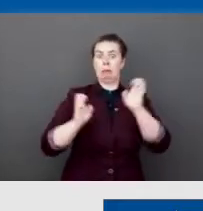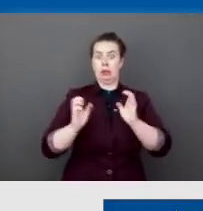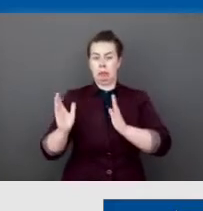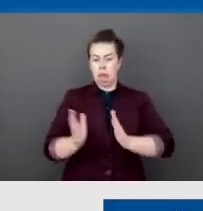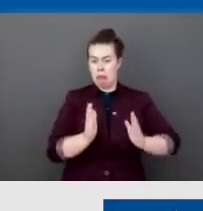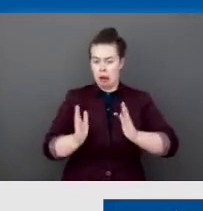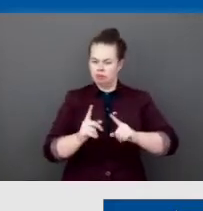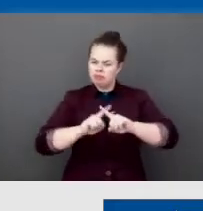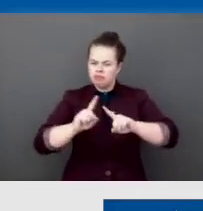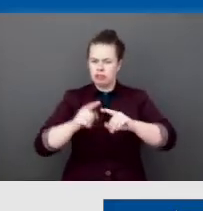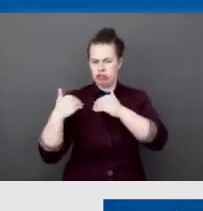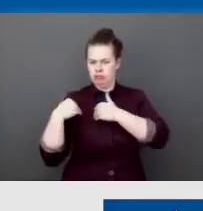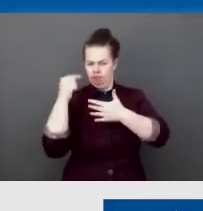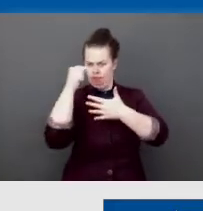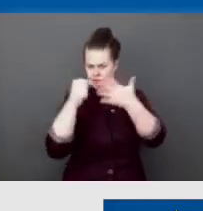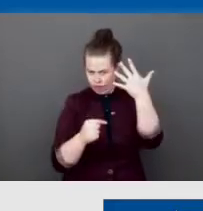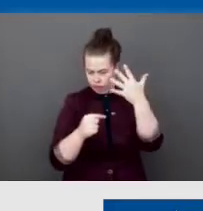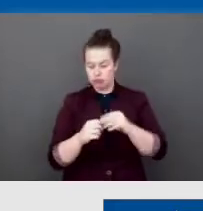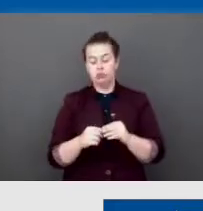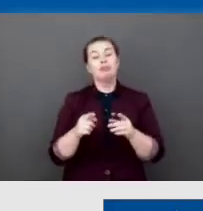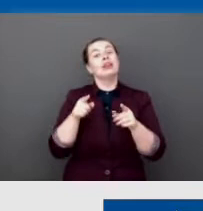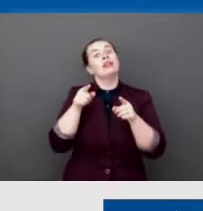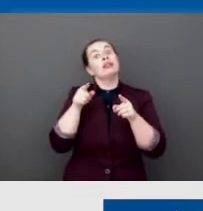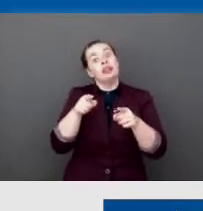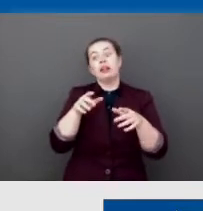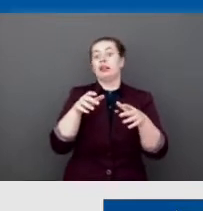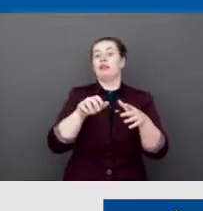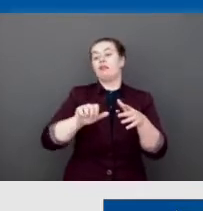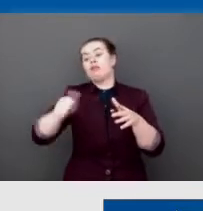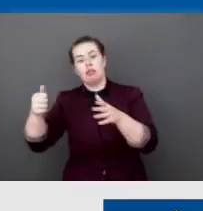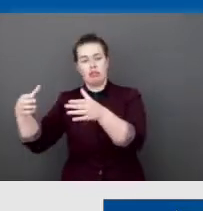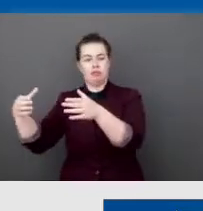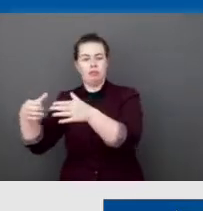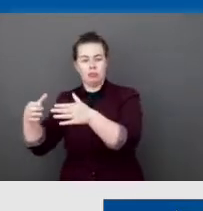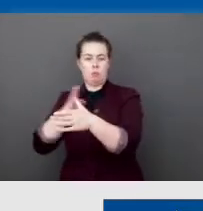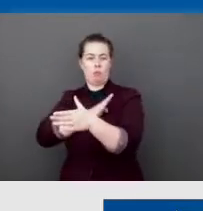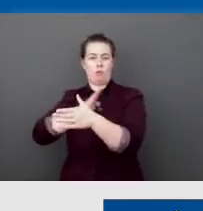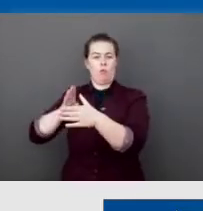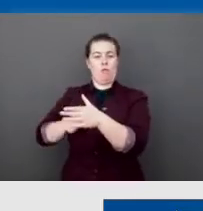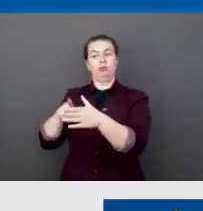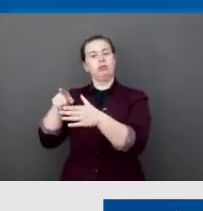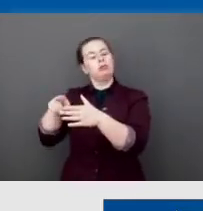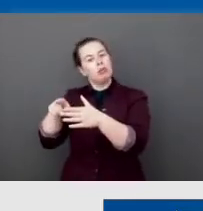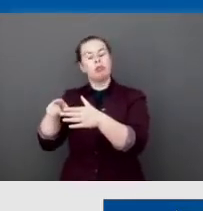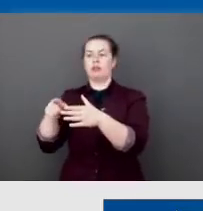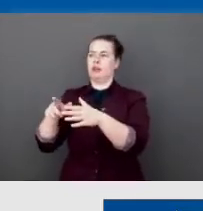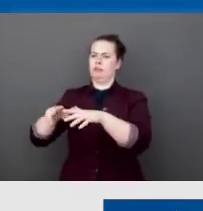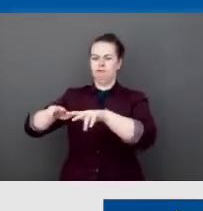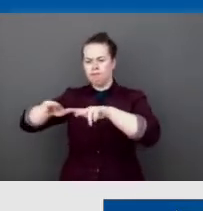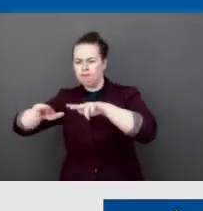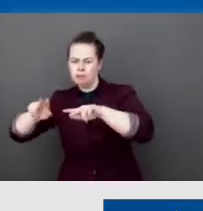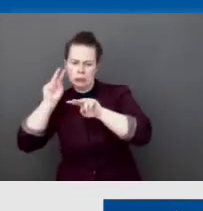guidelines and emergency planning. They then allocate funding to the Health and Social Care Board, who will then commission services to meet